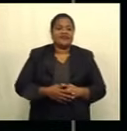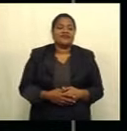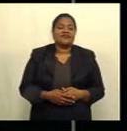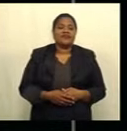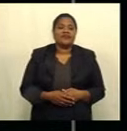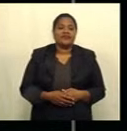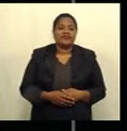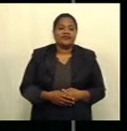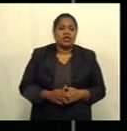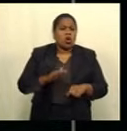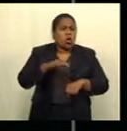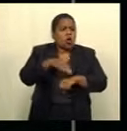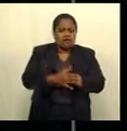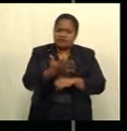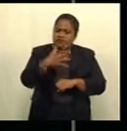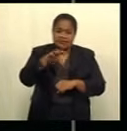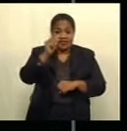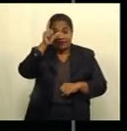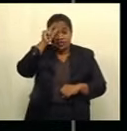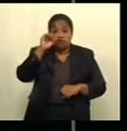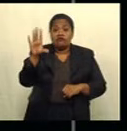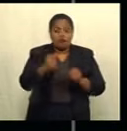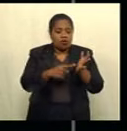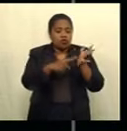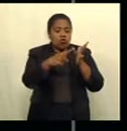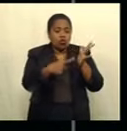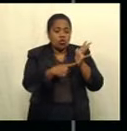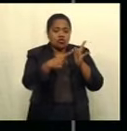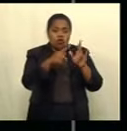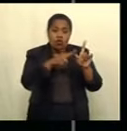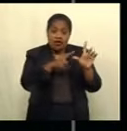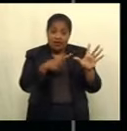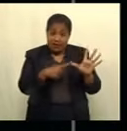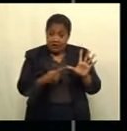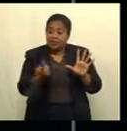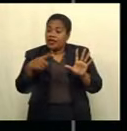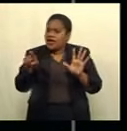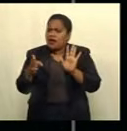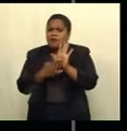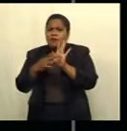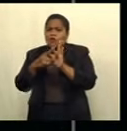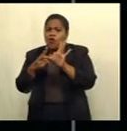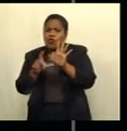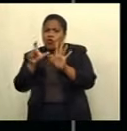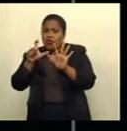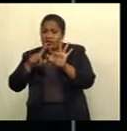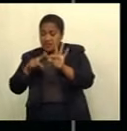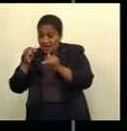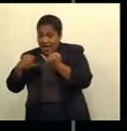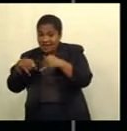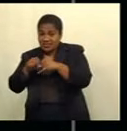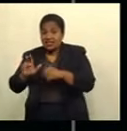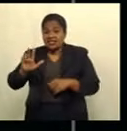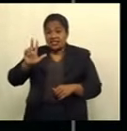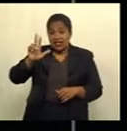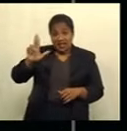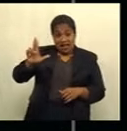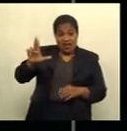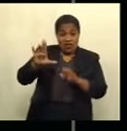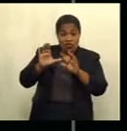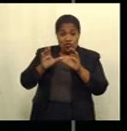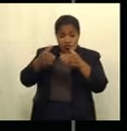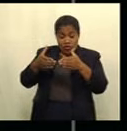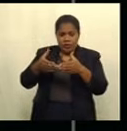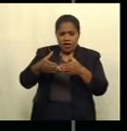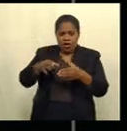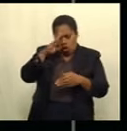Over 50 Fijians originally from Totoya and Mothe Islands in the Lau group remain hopeful that they will return home soon after